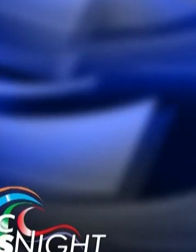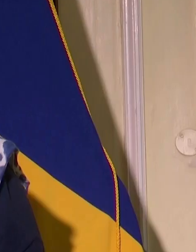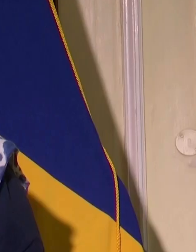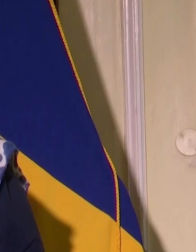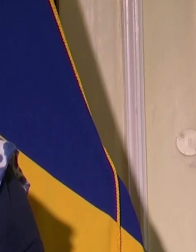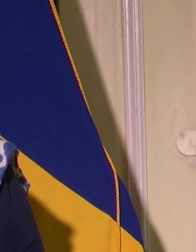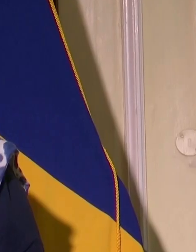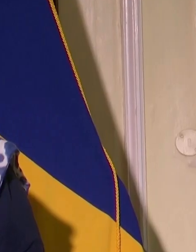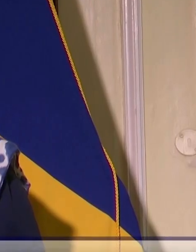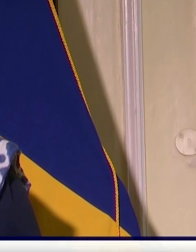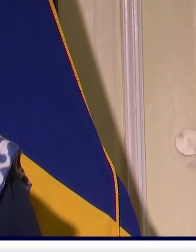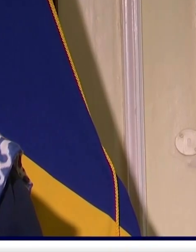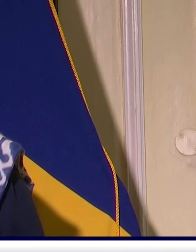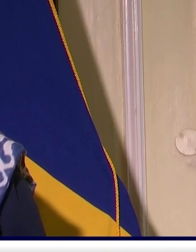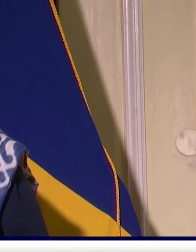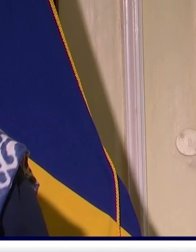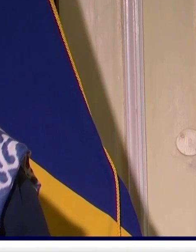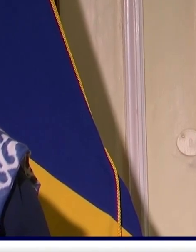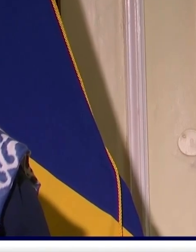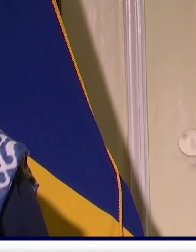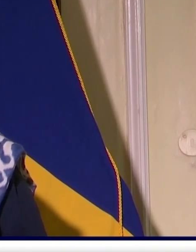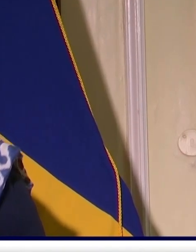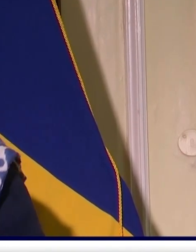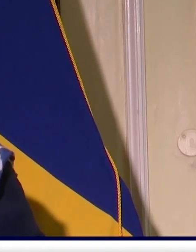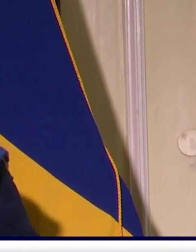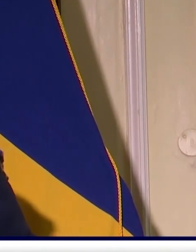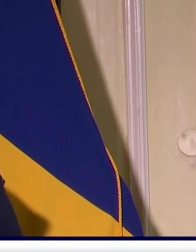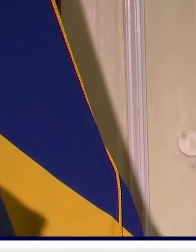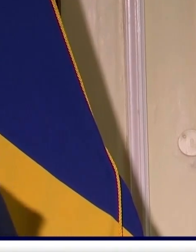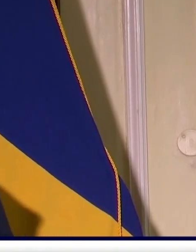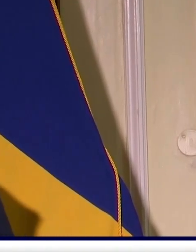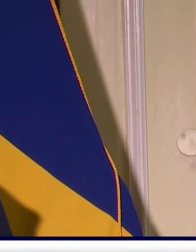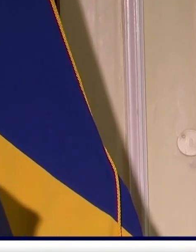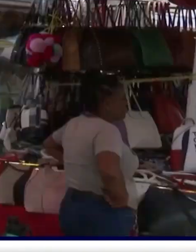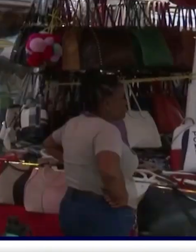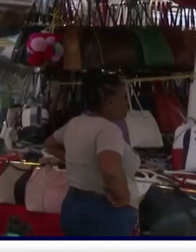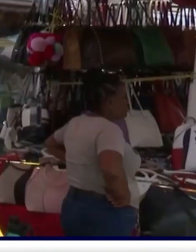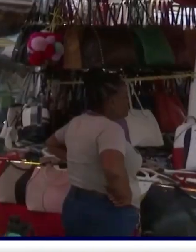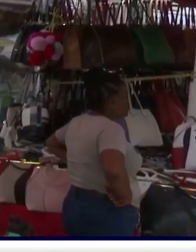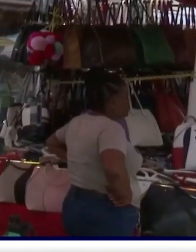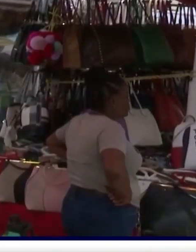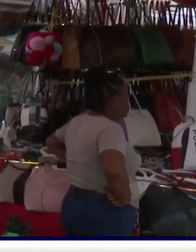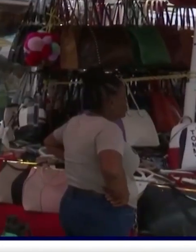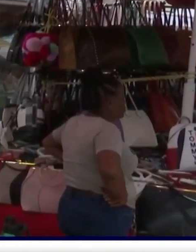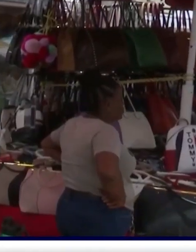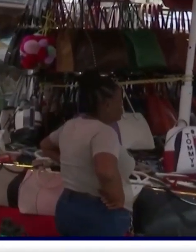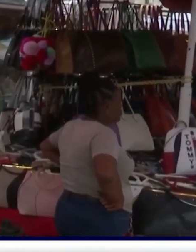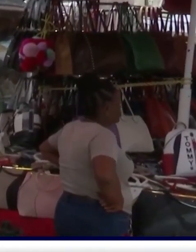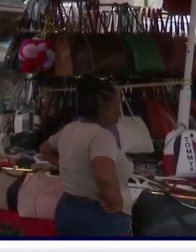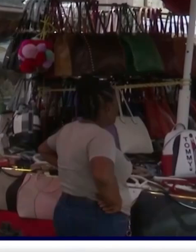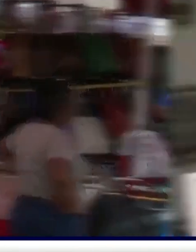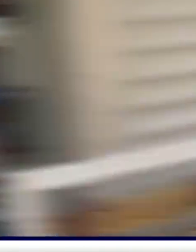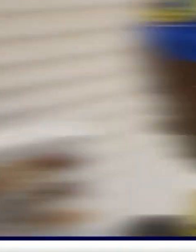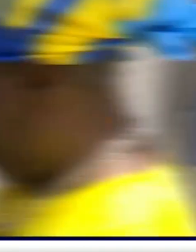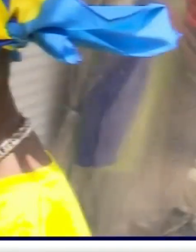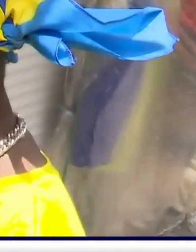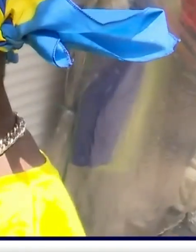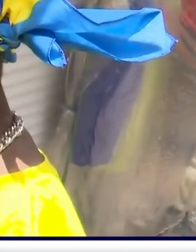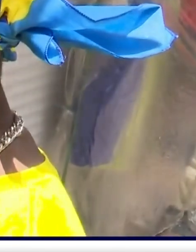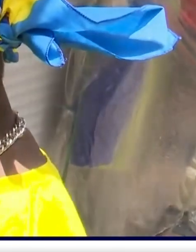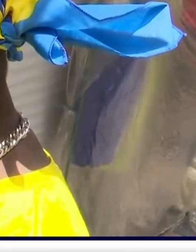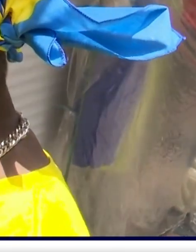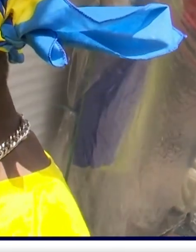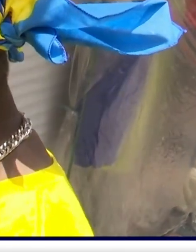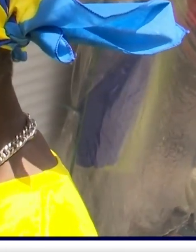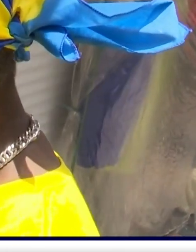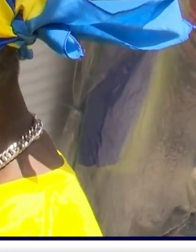Barbados ready to host the ICC T20 World Cup final. Barbadians heed the call to represent the national colours of